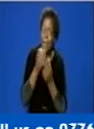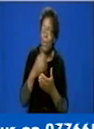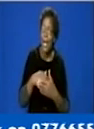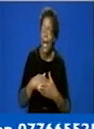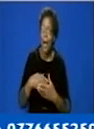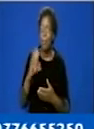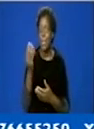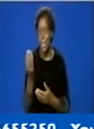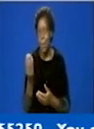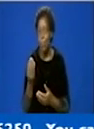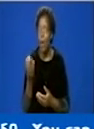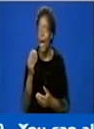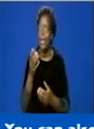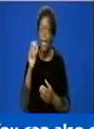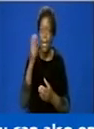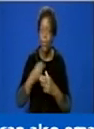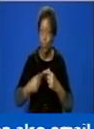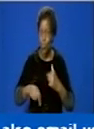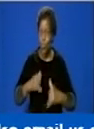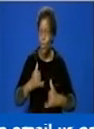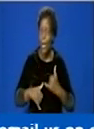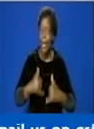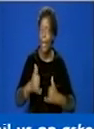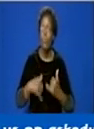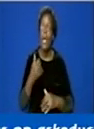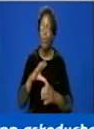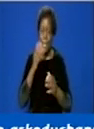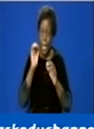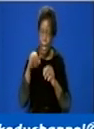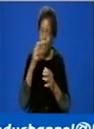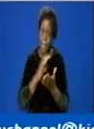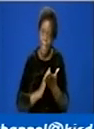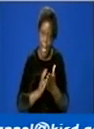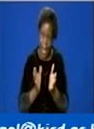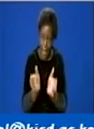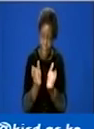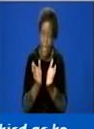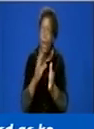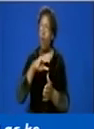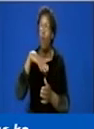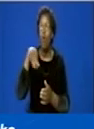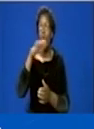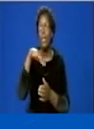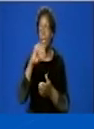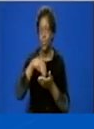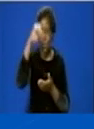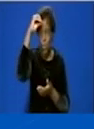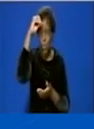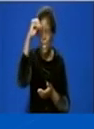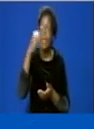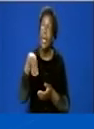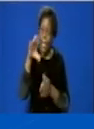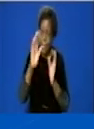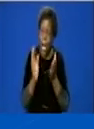easy and interesting. And that is what enables every student get the best from himself. So, and that is how we nurture